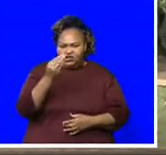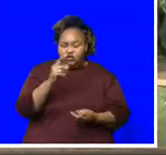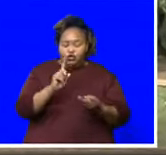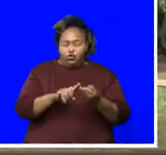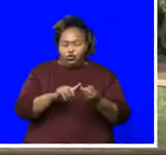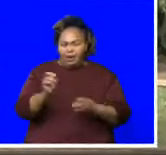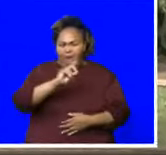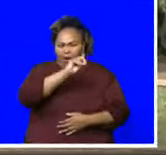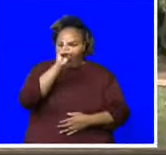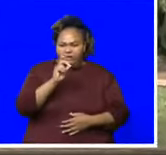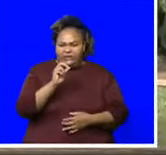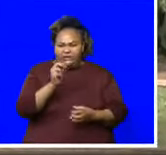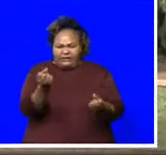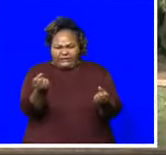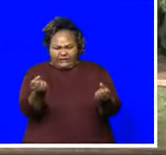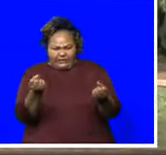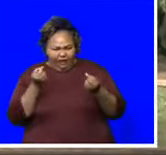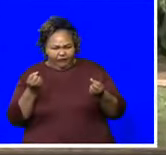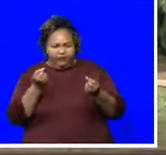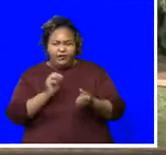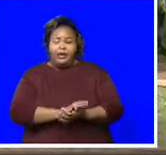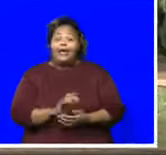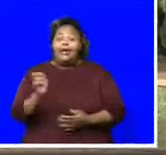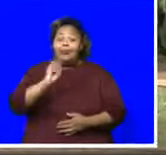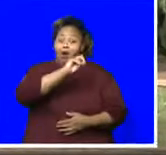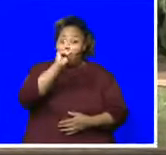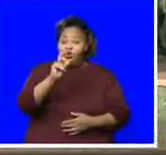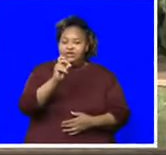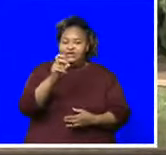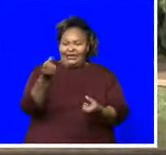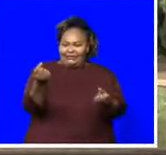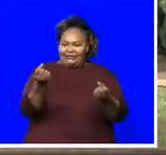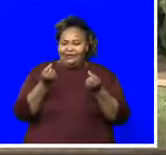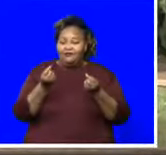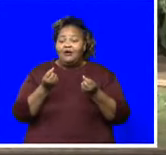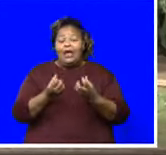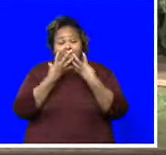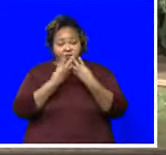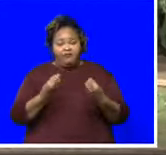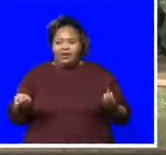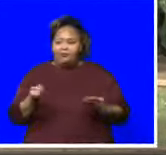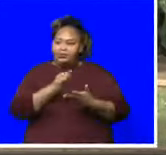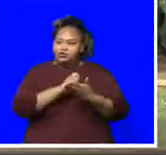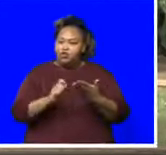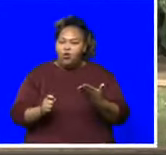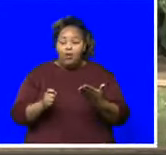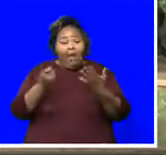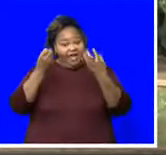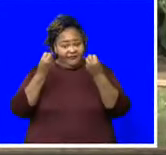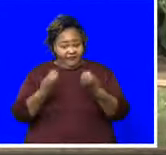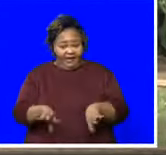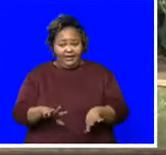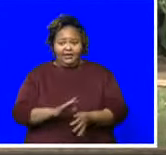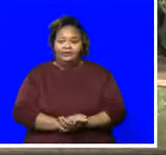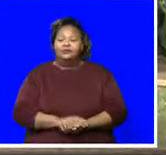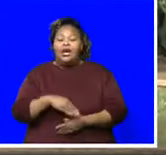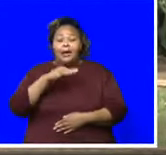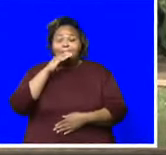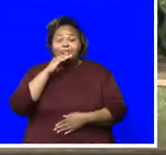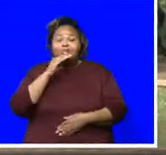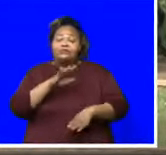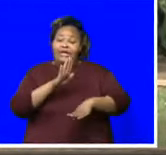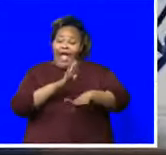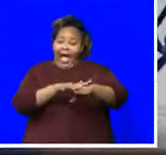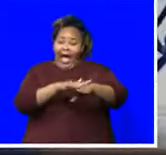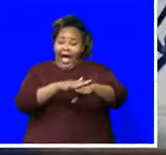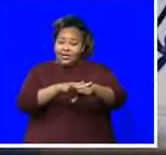questions lamazinga leshubile lembuto leshubile labafundi bethu khanda ukuthi abendi kahle so senalokuthi ase sijake khona ase sihambe